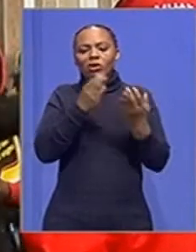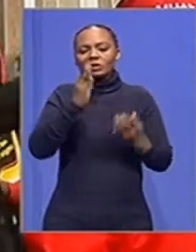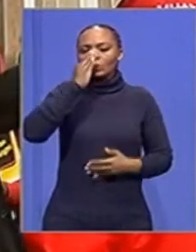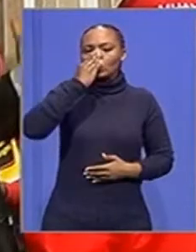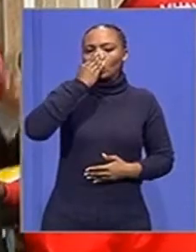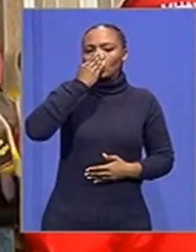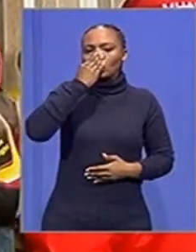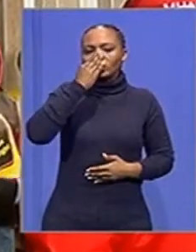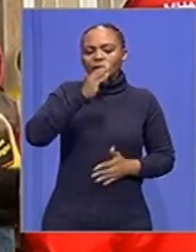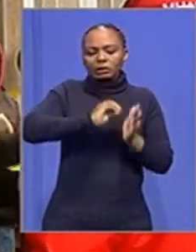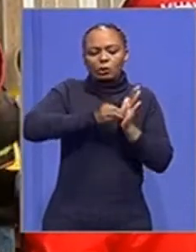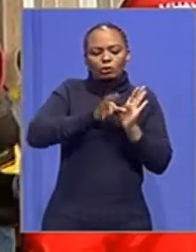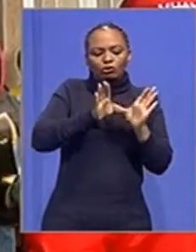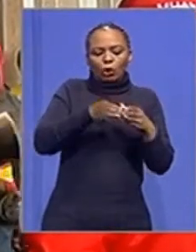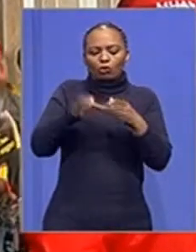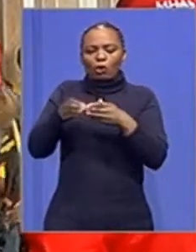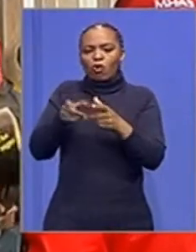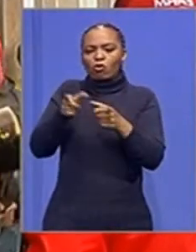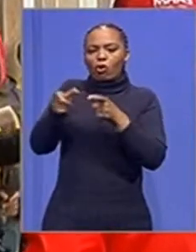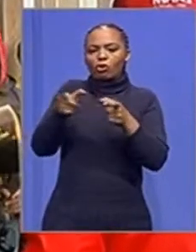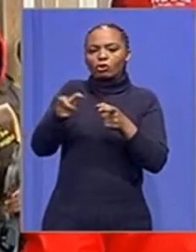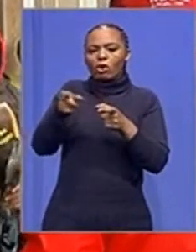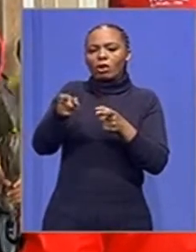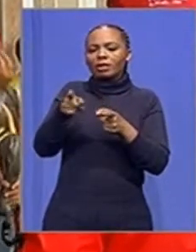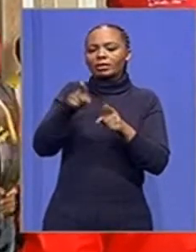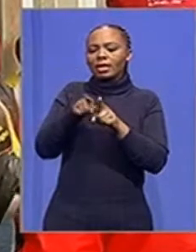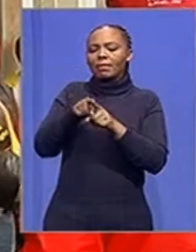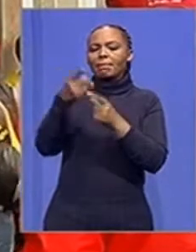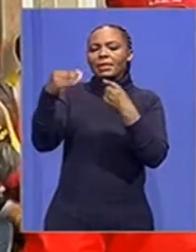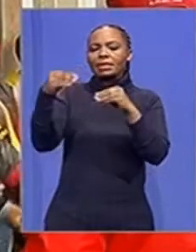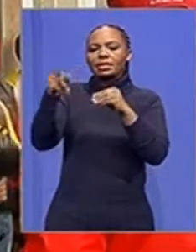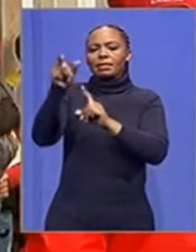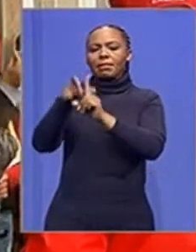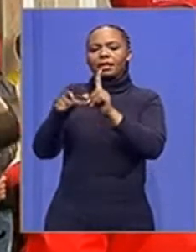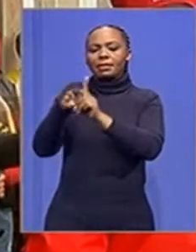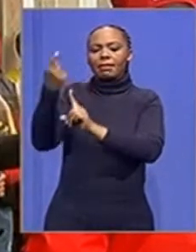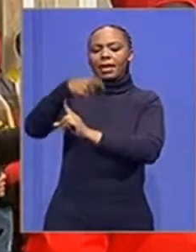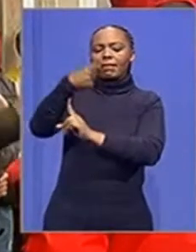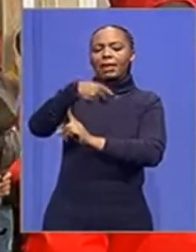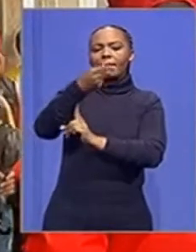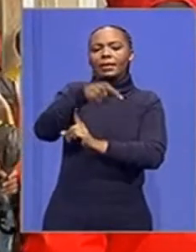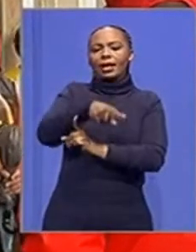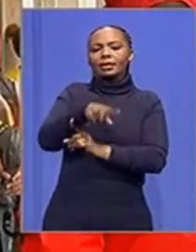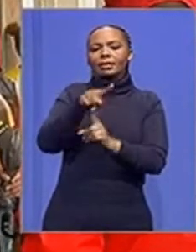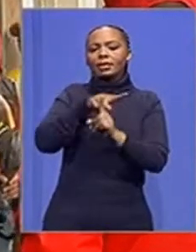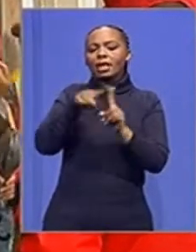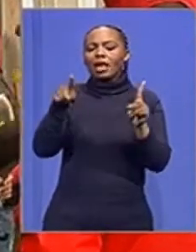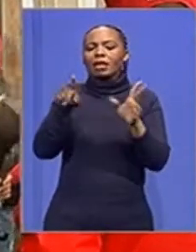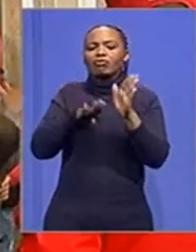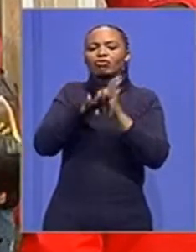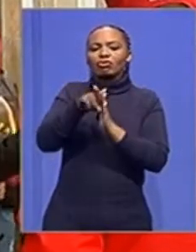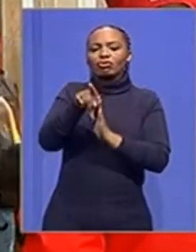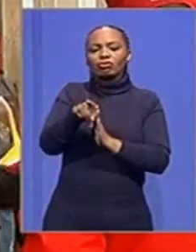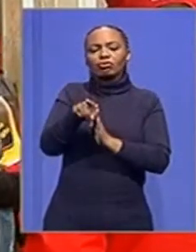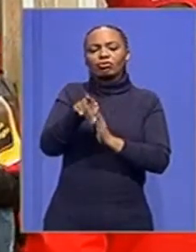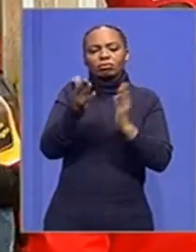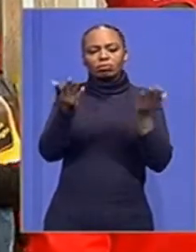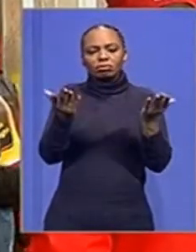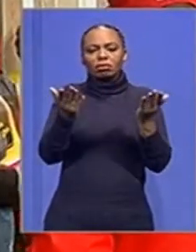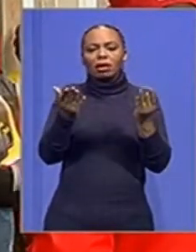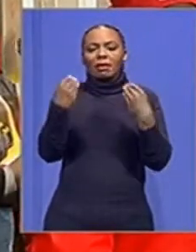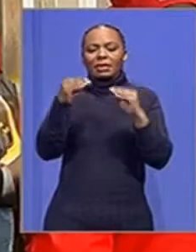communities, making business people to pay money to them instead of building their own enterprises. And the police are